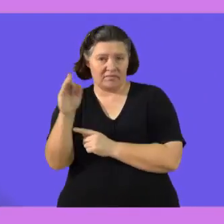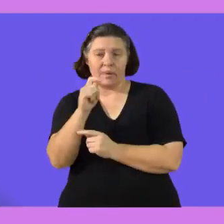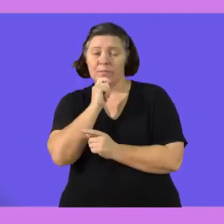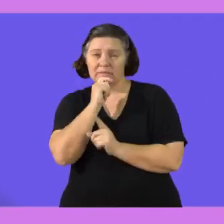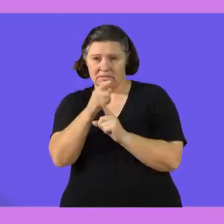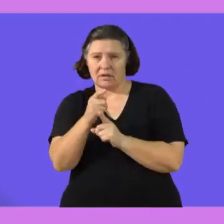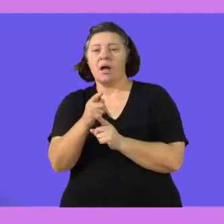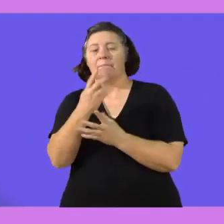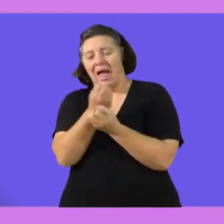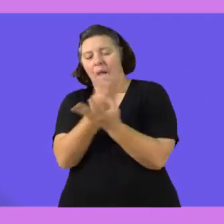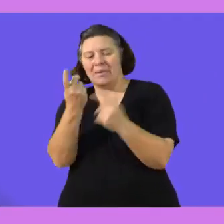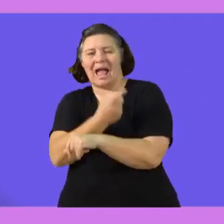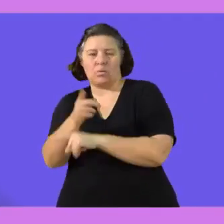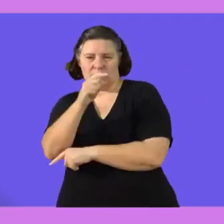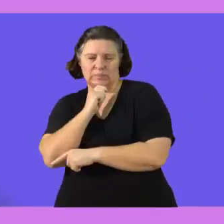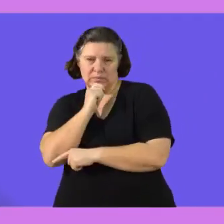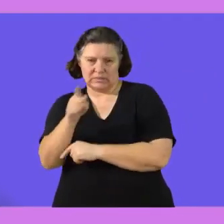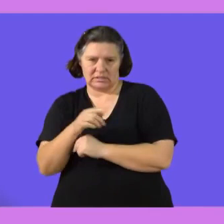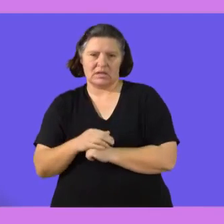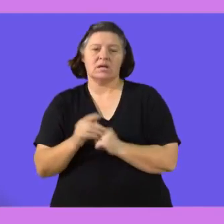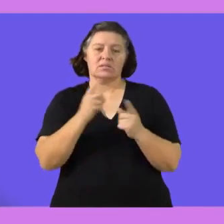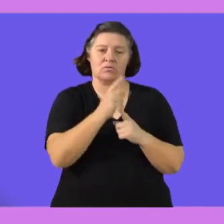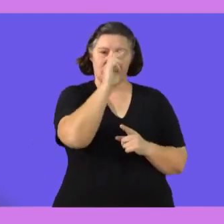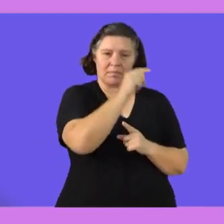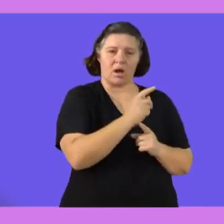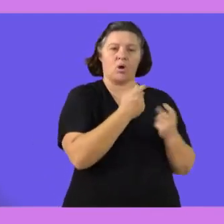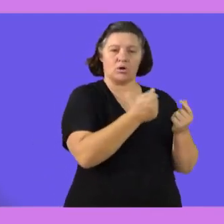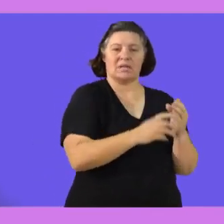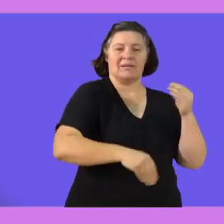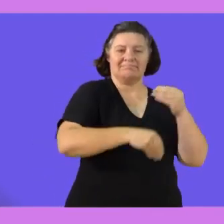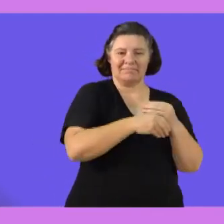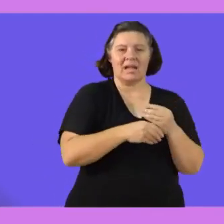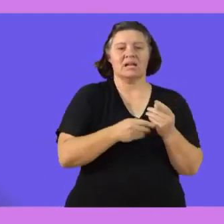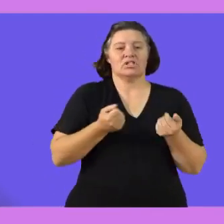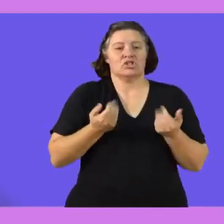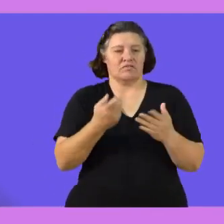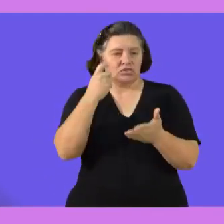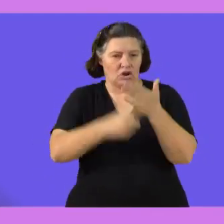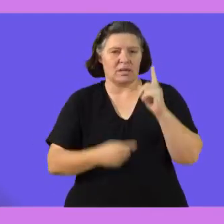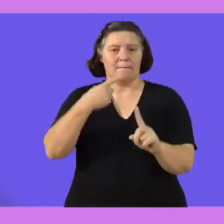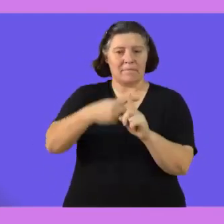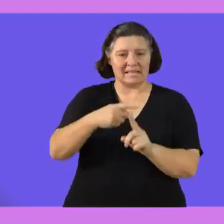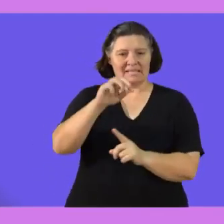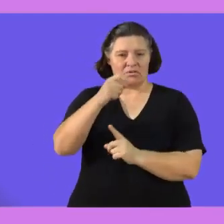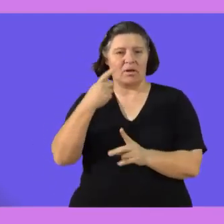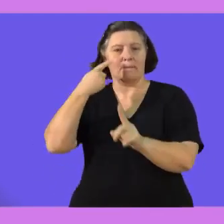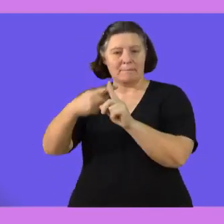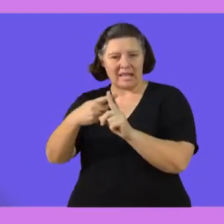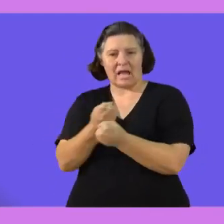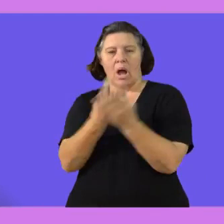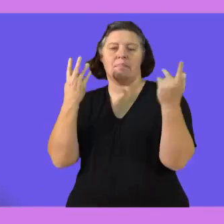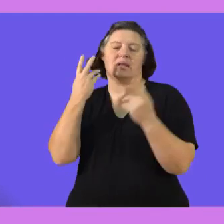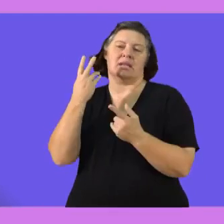kilowatt hours used. And then also, cost equals the service charge plus tariff multiply by the number of kilowatt